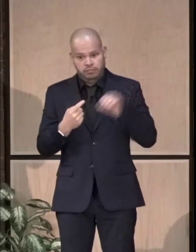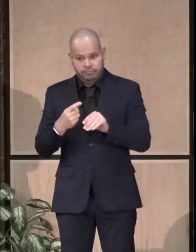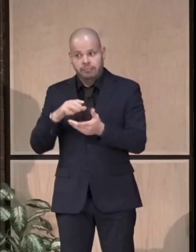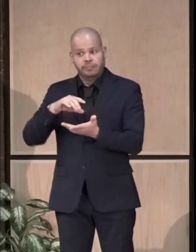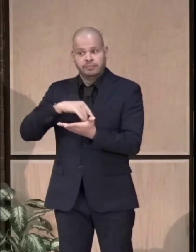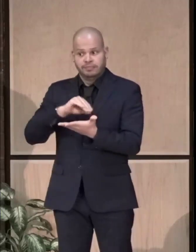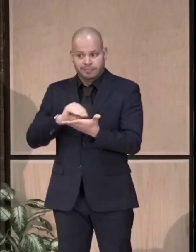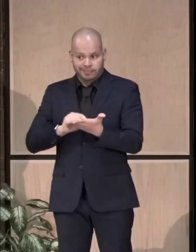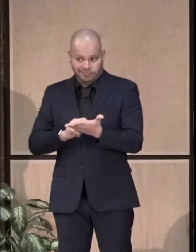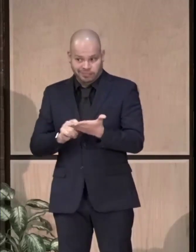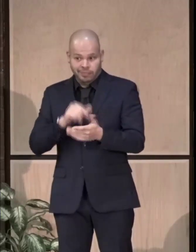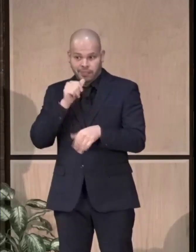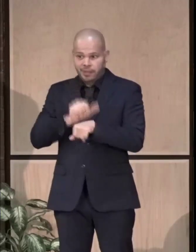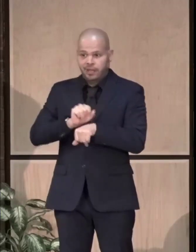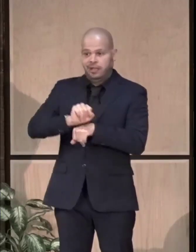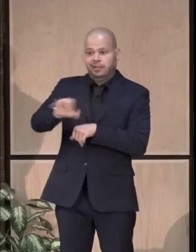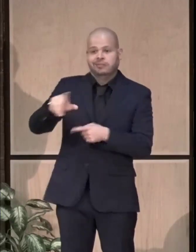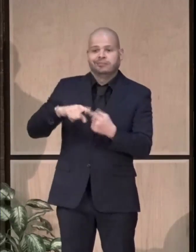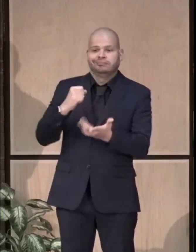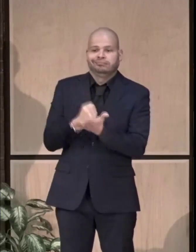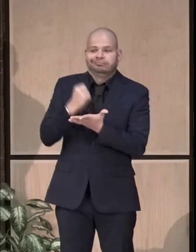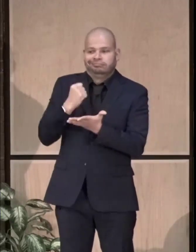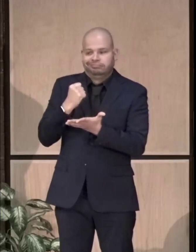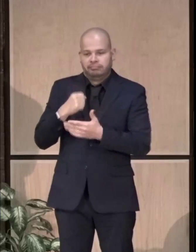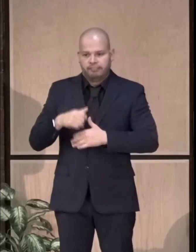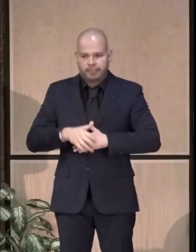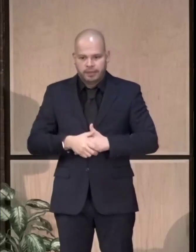they certify it out.